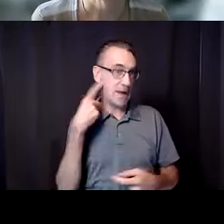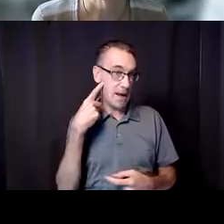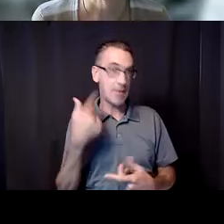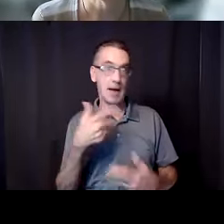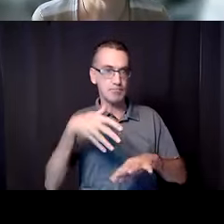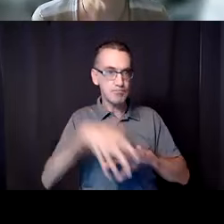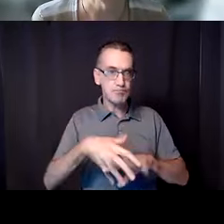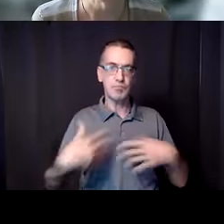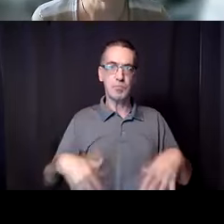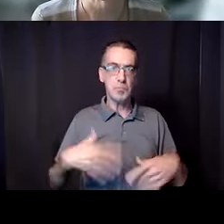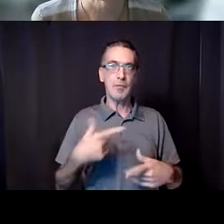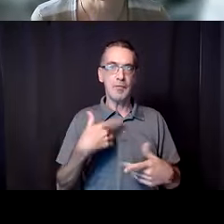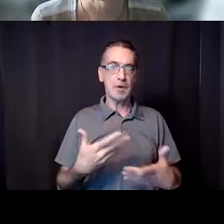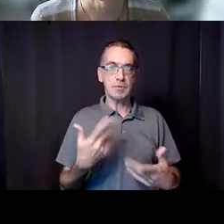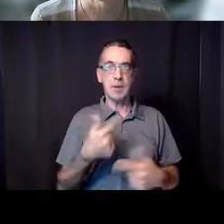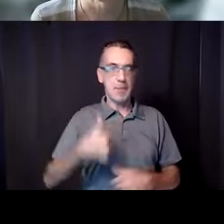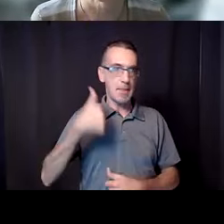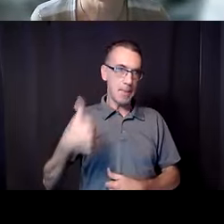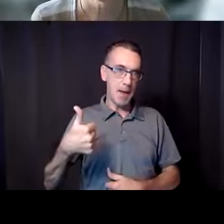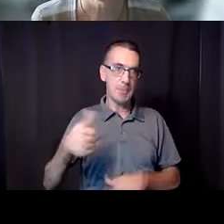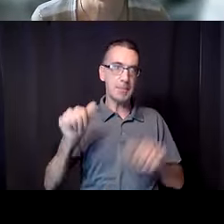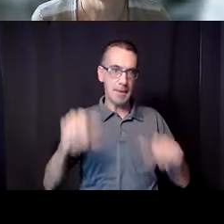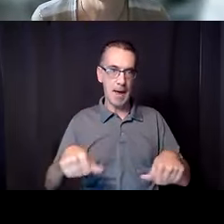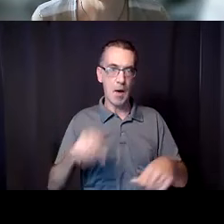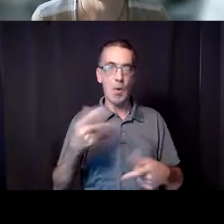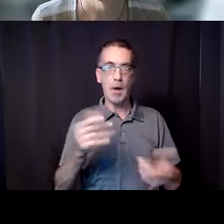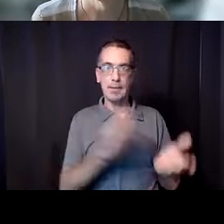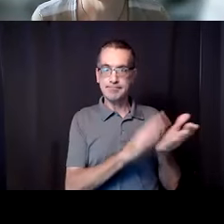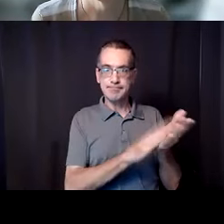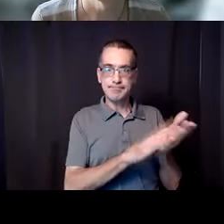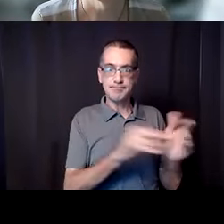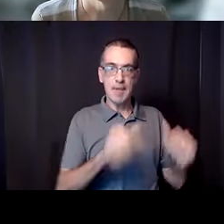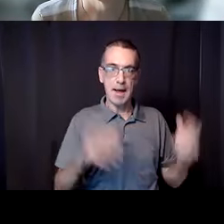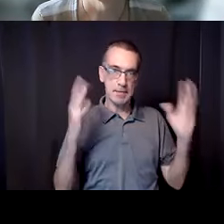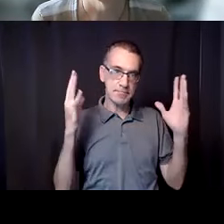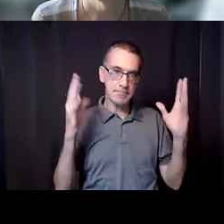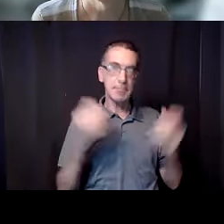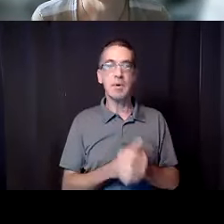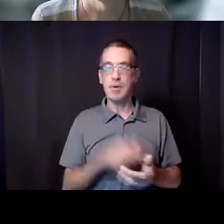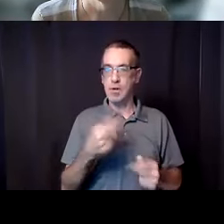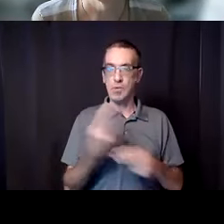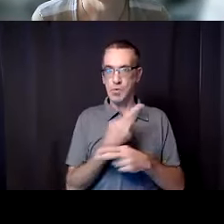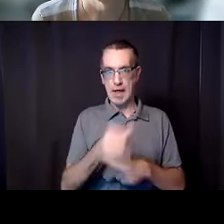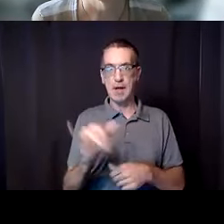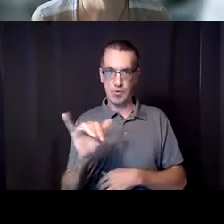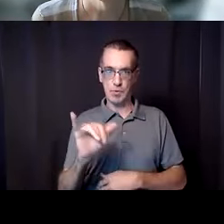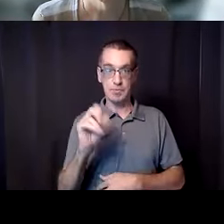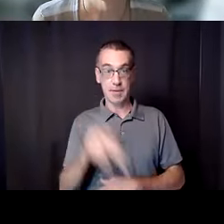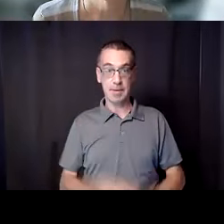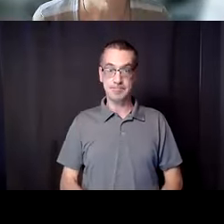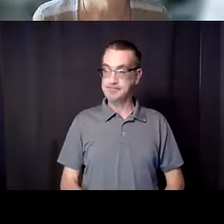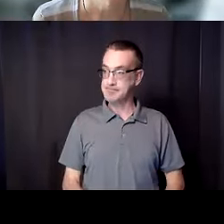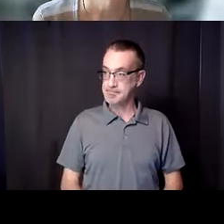resonates with you, you can always use a little thumbs up or little clapping hands. So please feel free to use those as well.